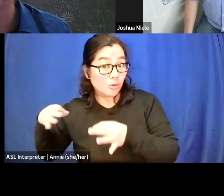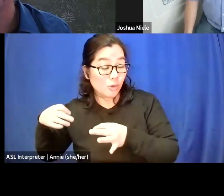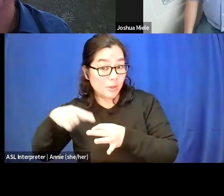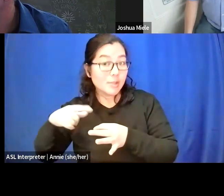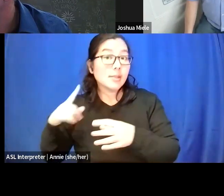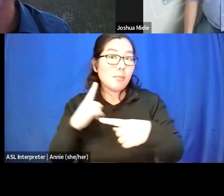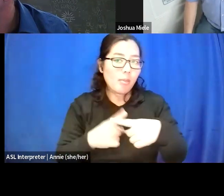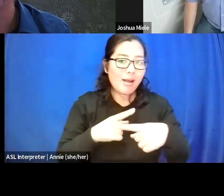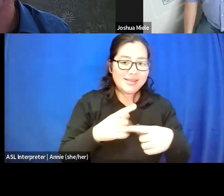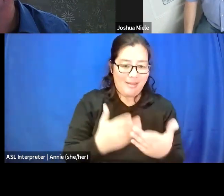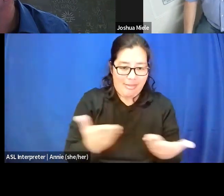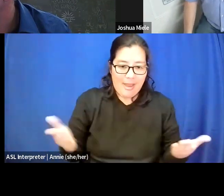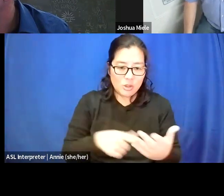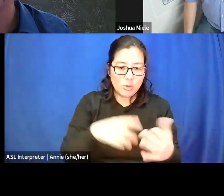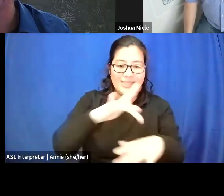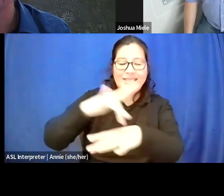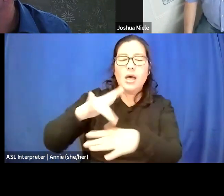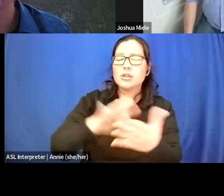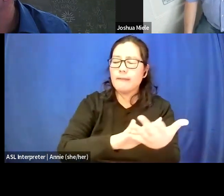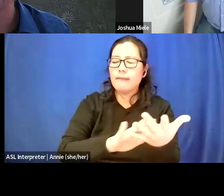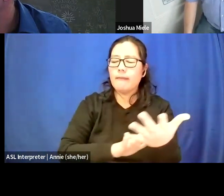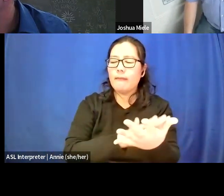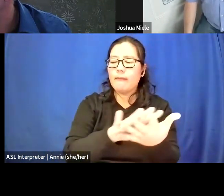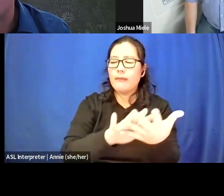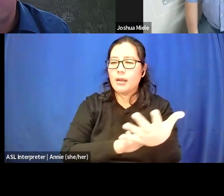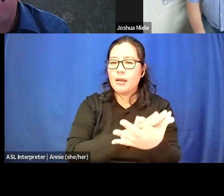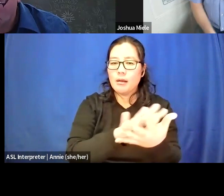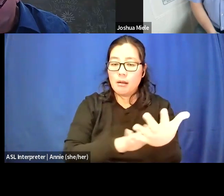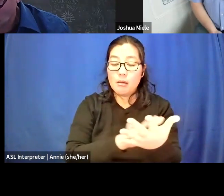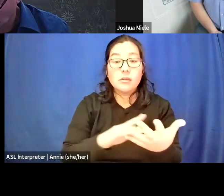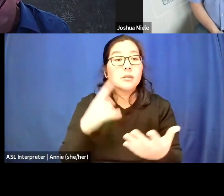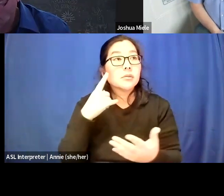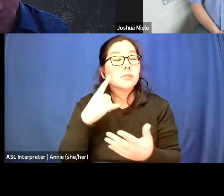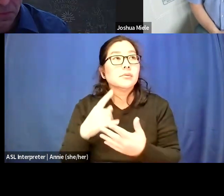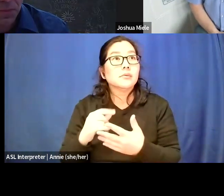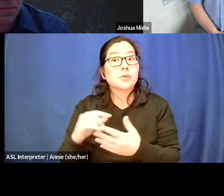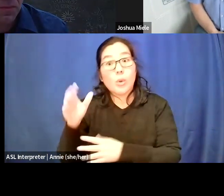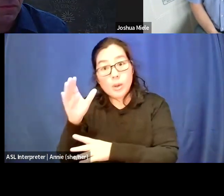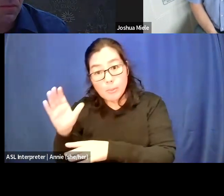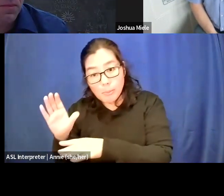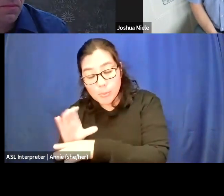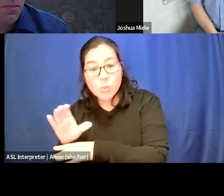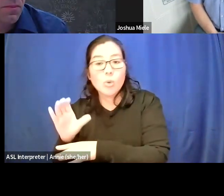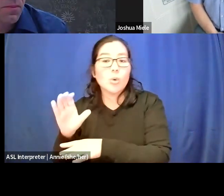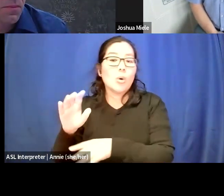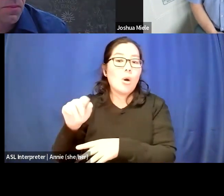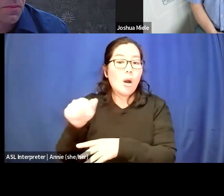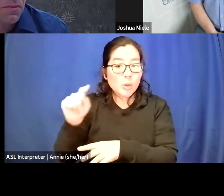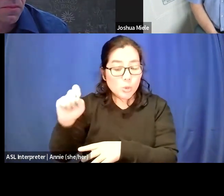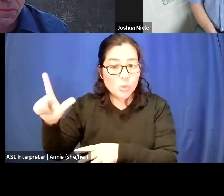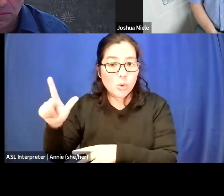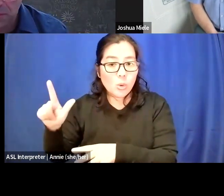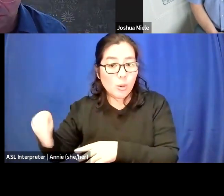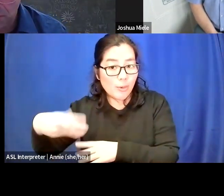a way of allowing a computer or other tool to sort of describe or give